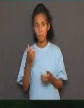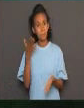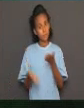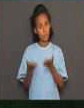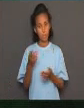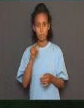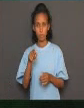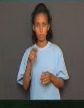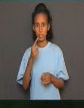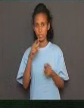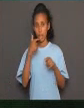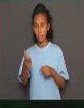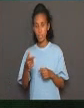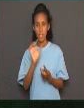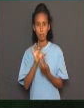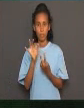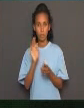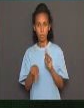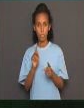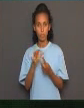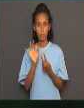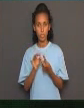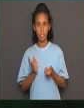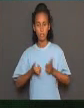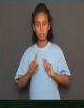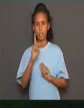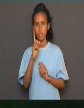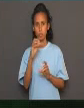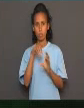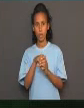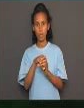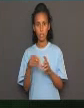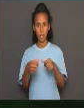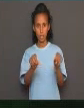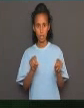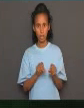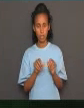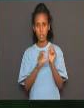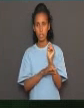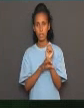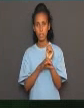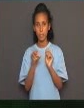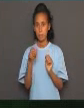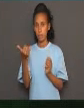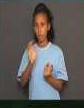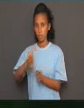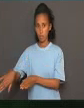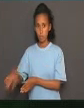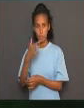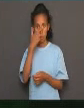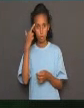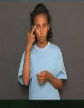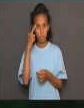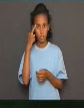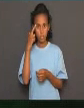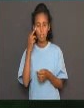Perhaps you said that people choose to live in one area of the country over another because of